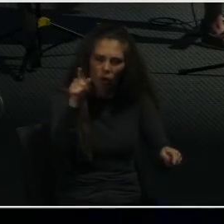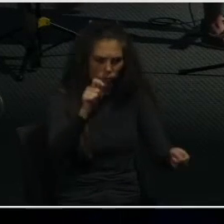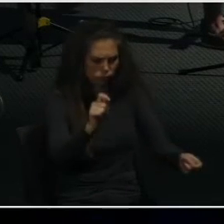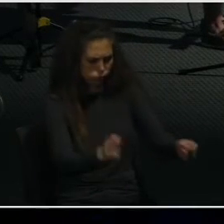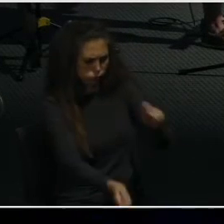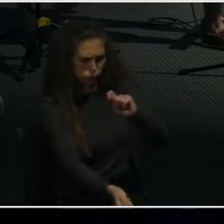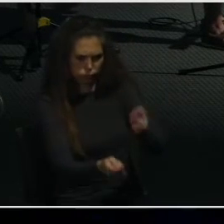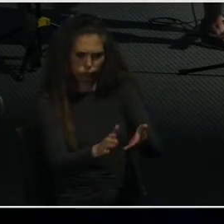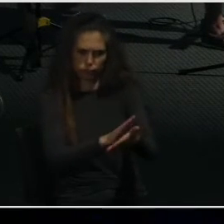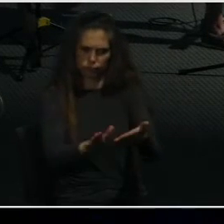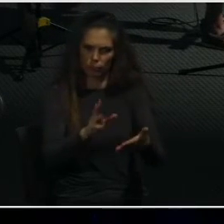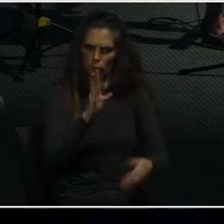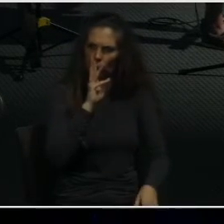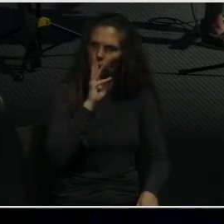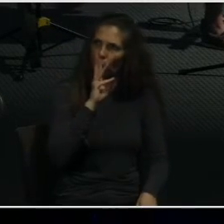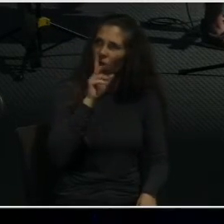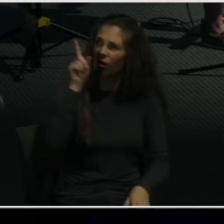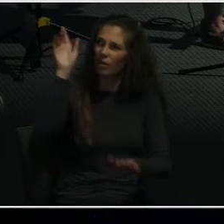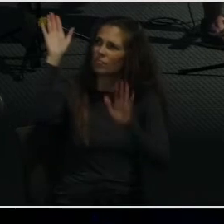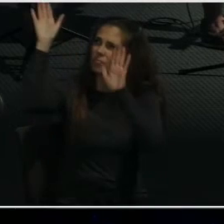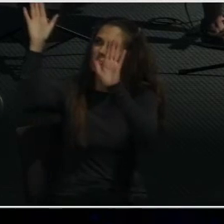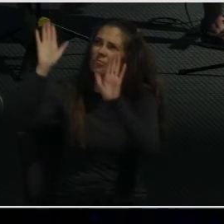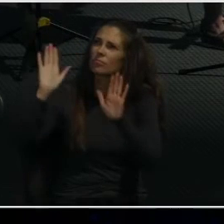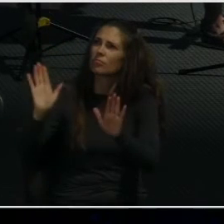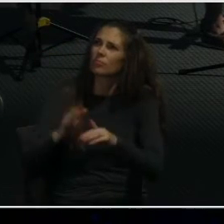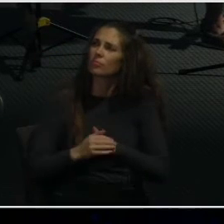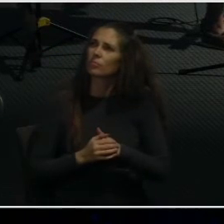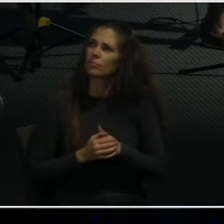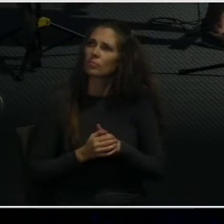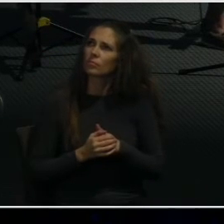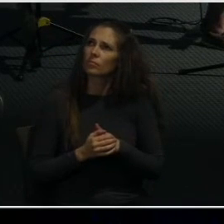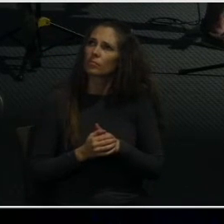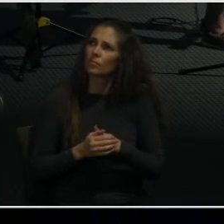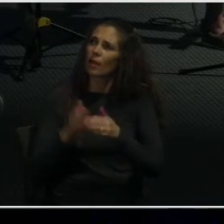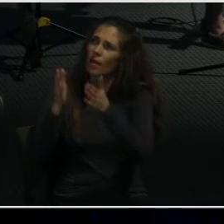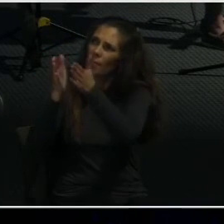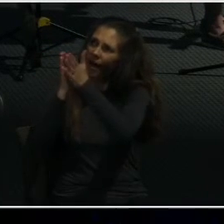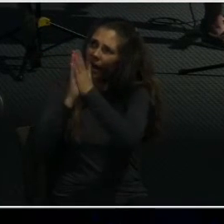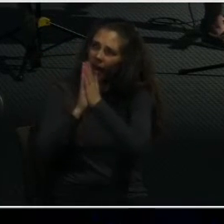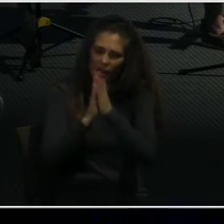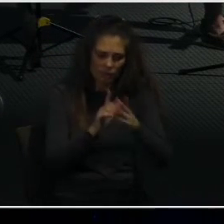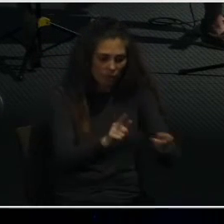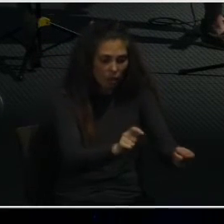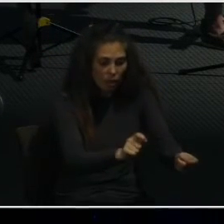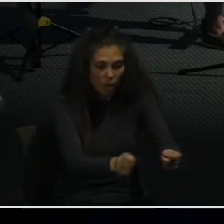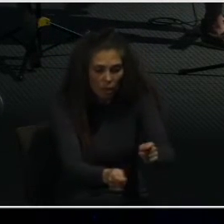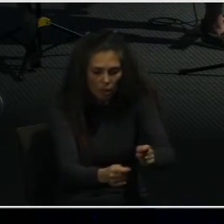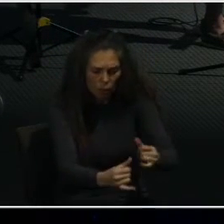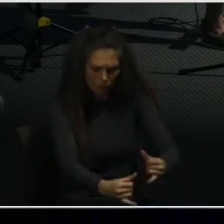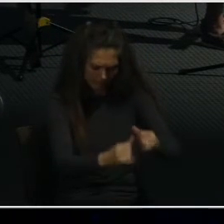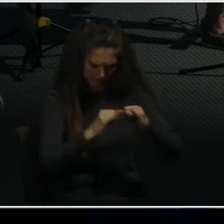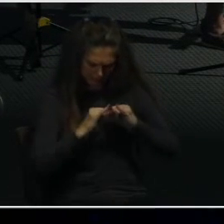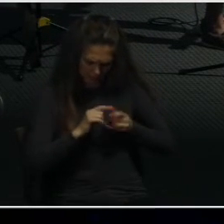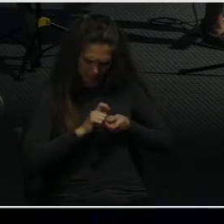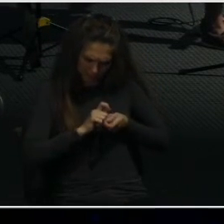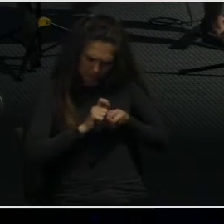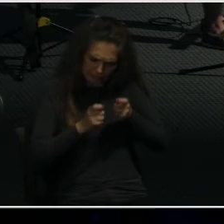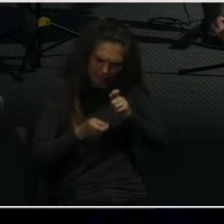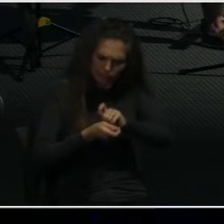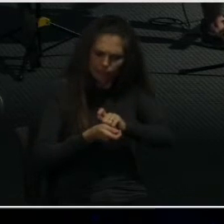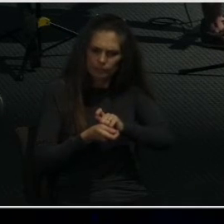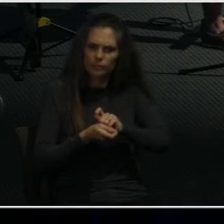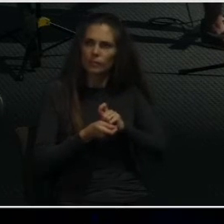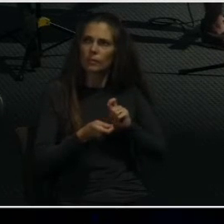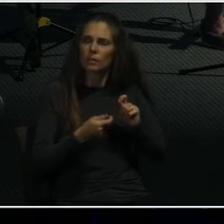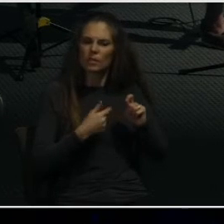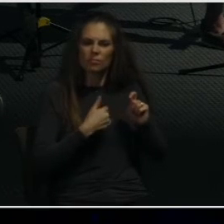And so we ask you to turn and heal the things in our lives that we thought